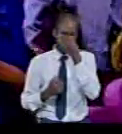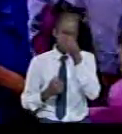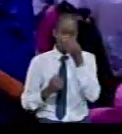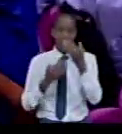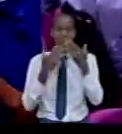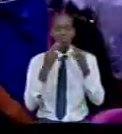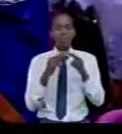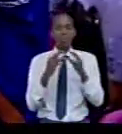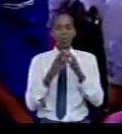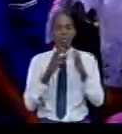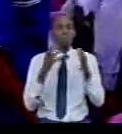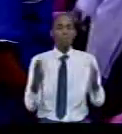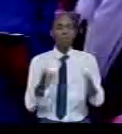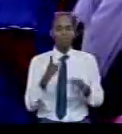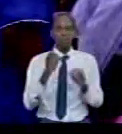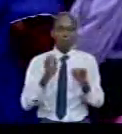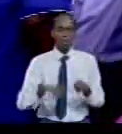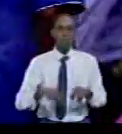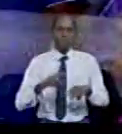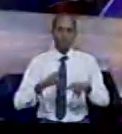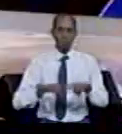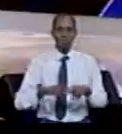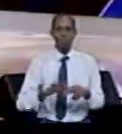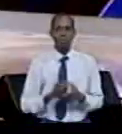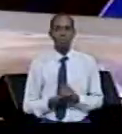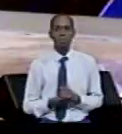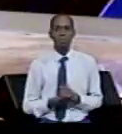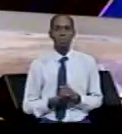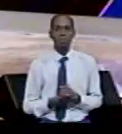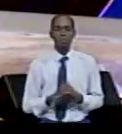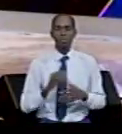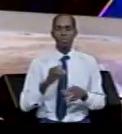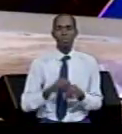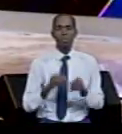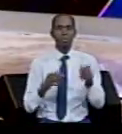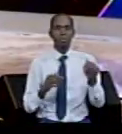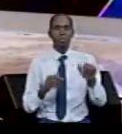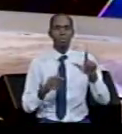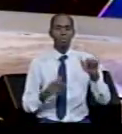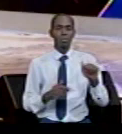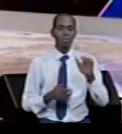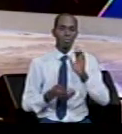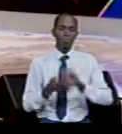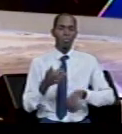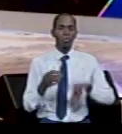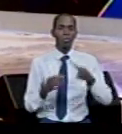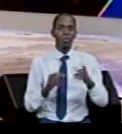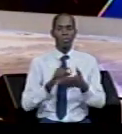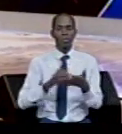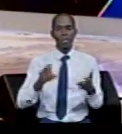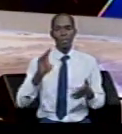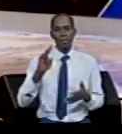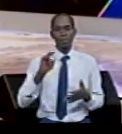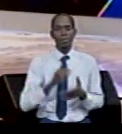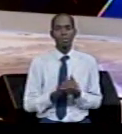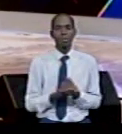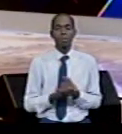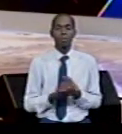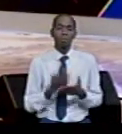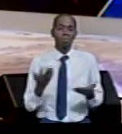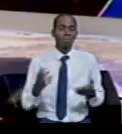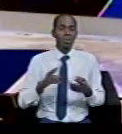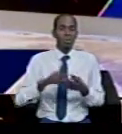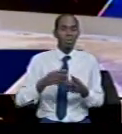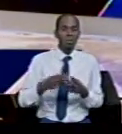you very much. You can sit down. In Galatians chapter 1, verse 17, neither went